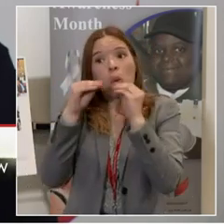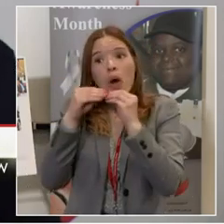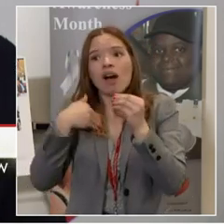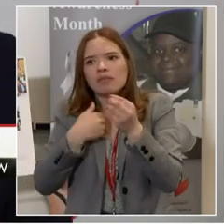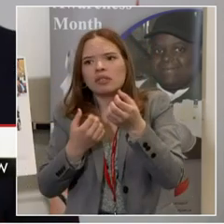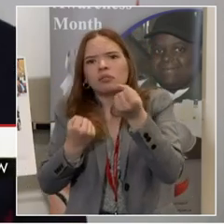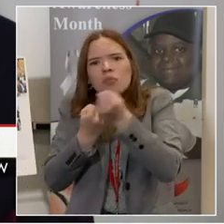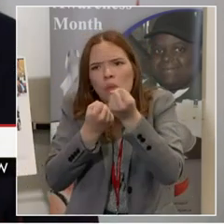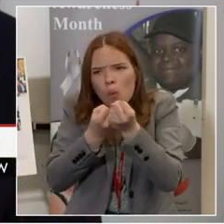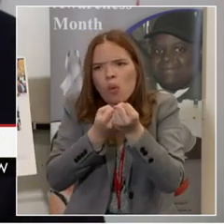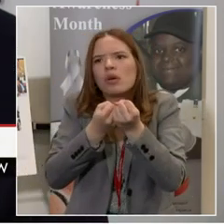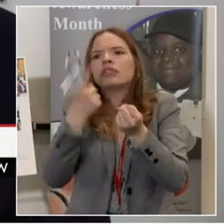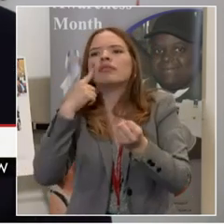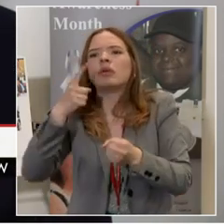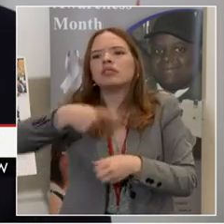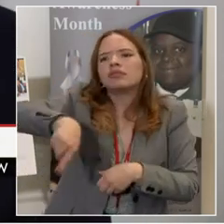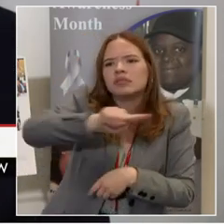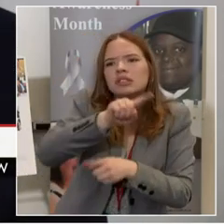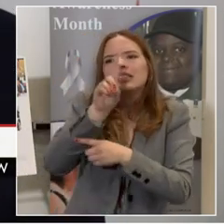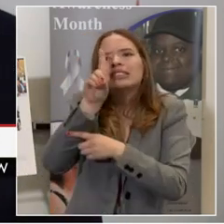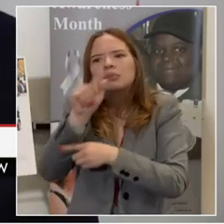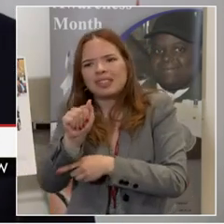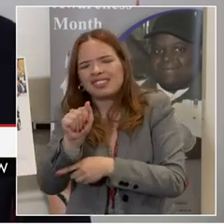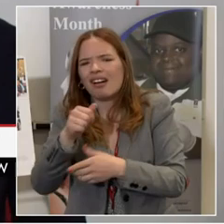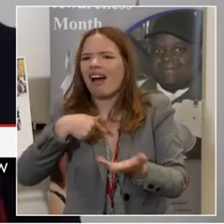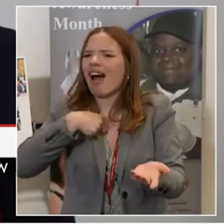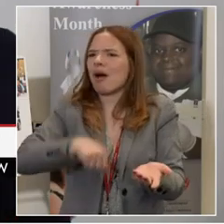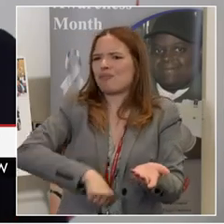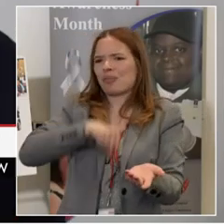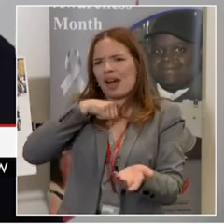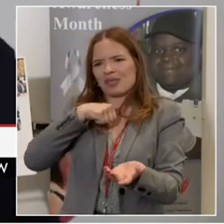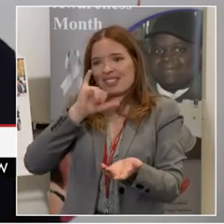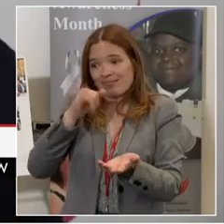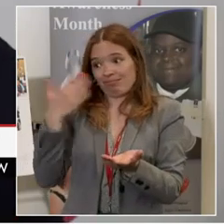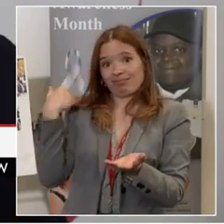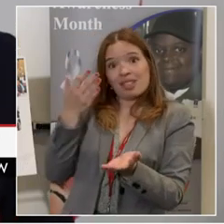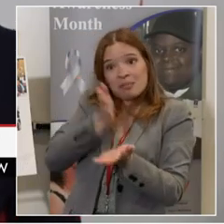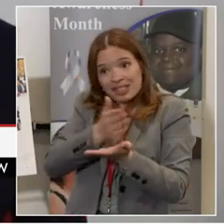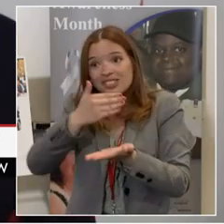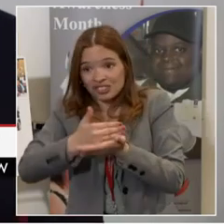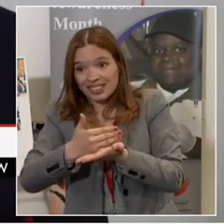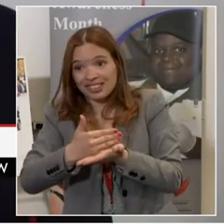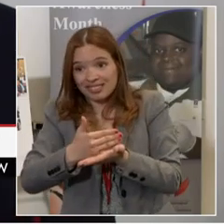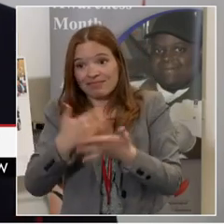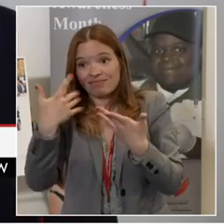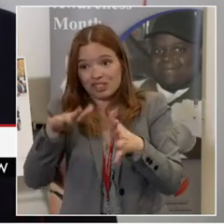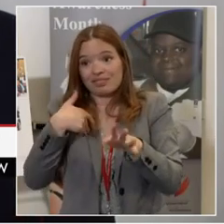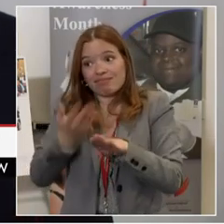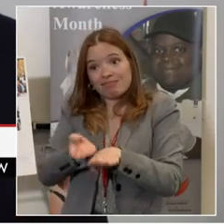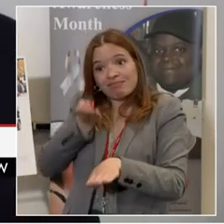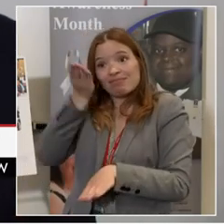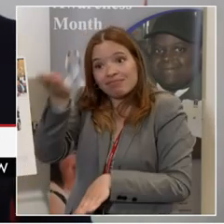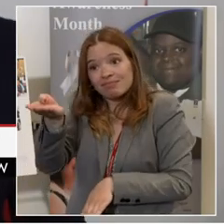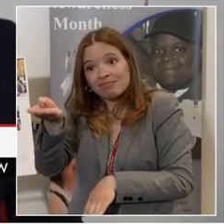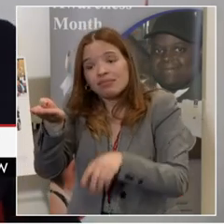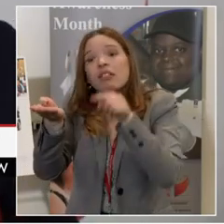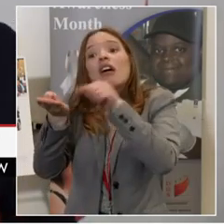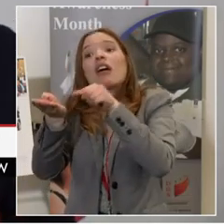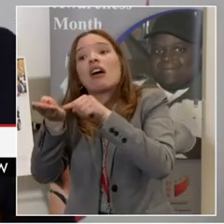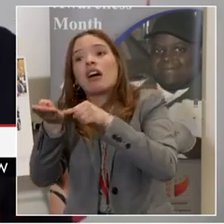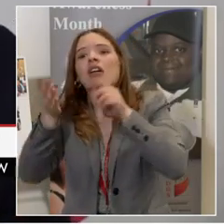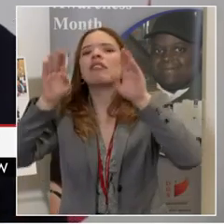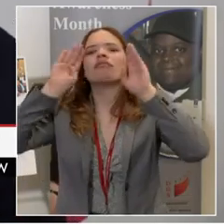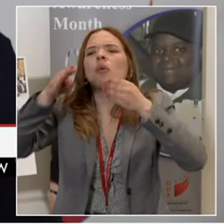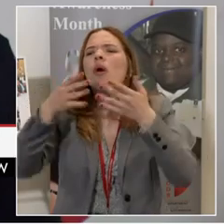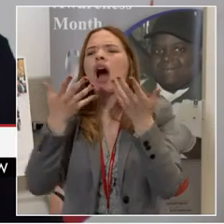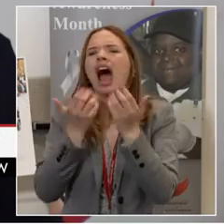I'm proud that the budget I sent to the council last week is also focused on how we can be a more inclusive